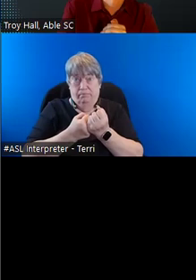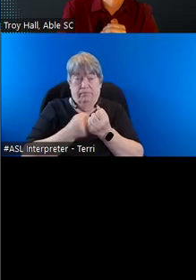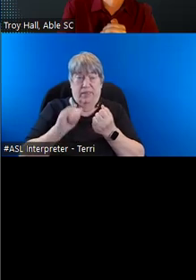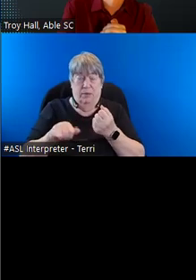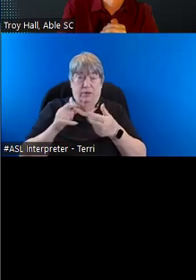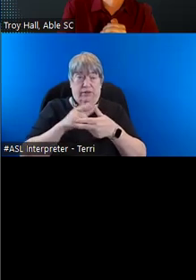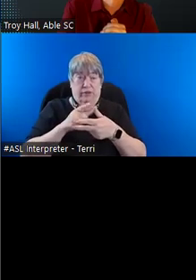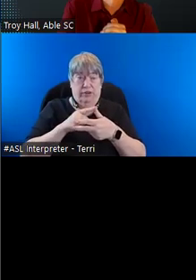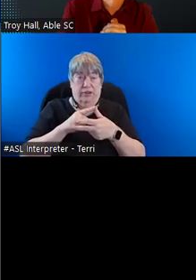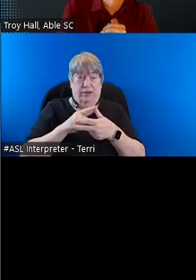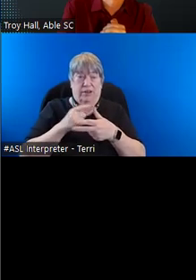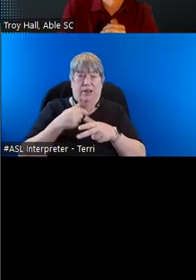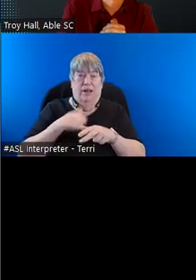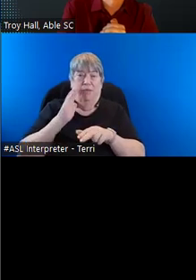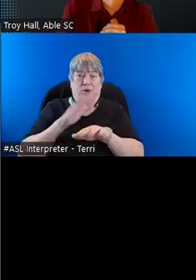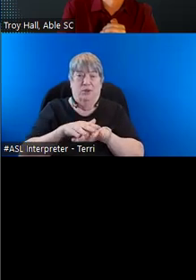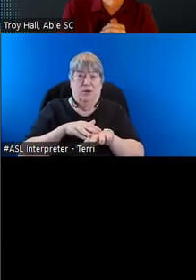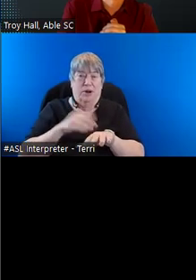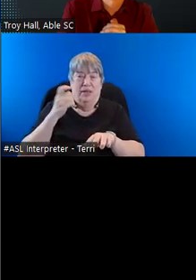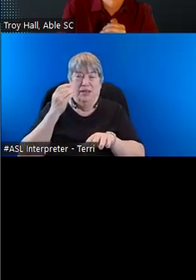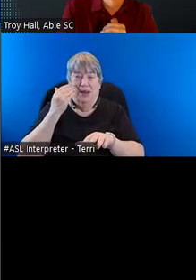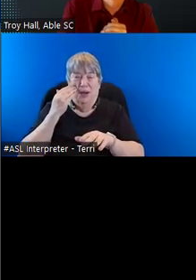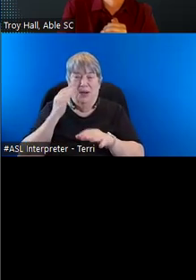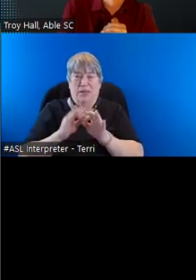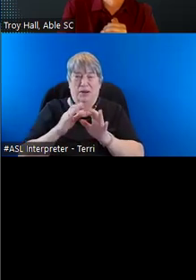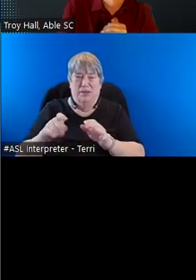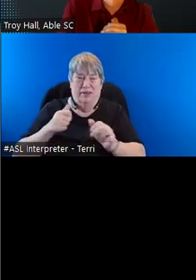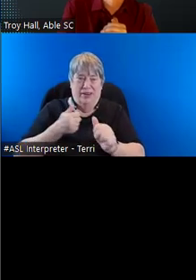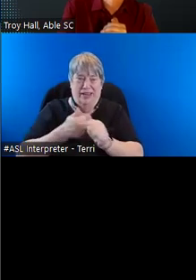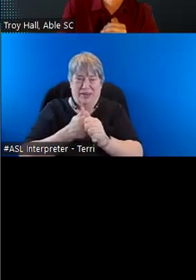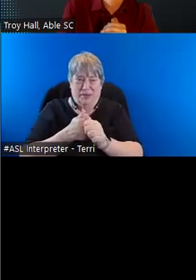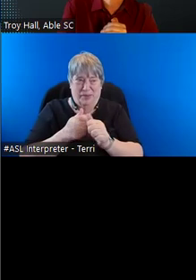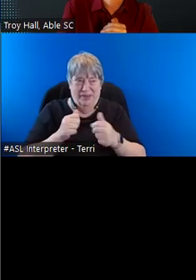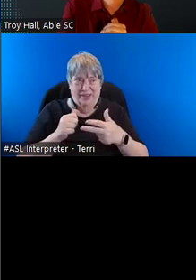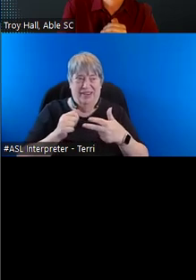I'm slowing down just a little bit because I know the interpreters have a big job.